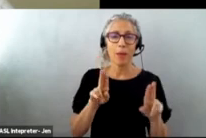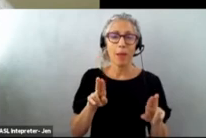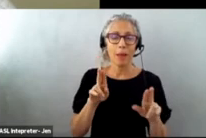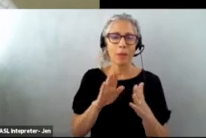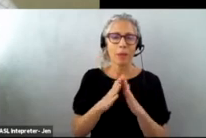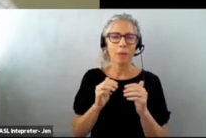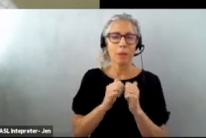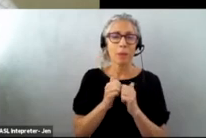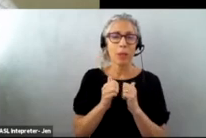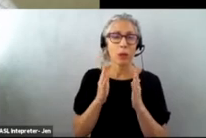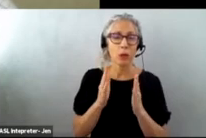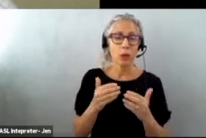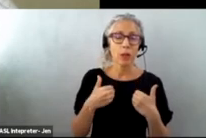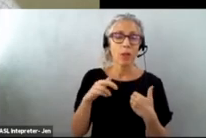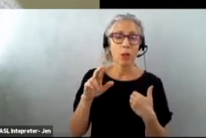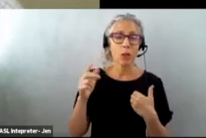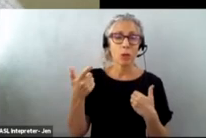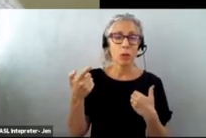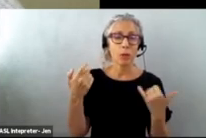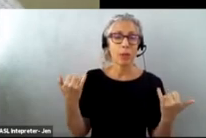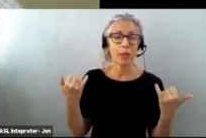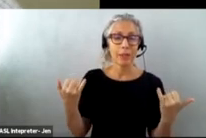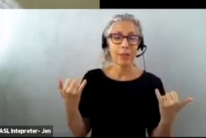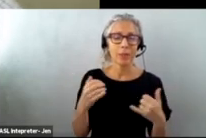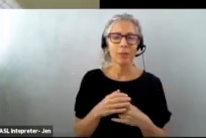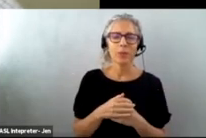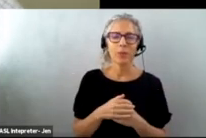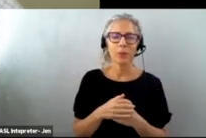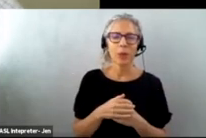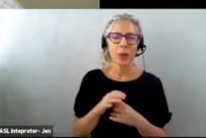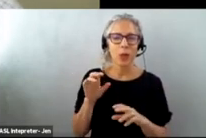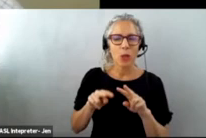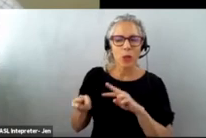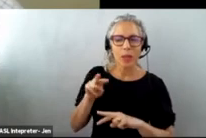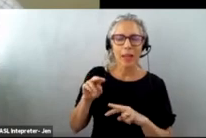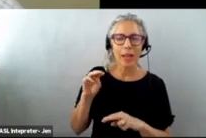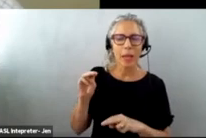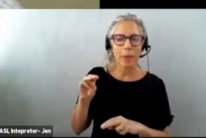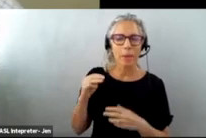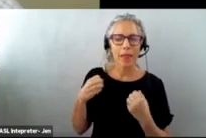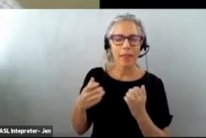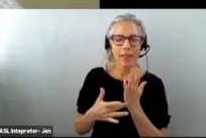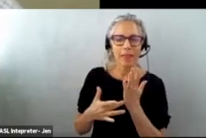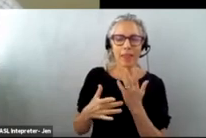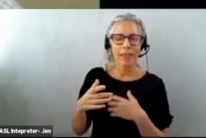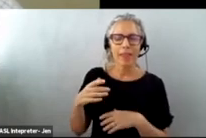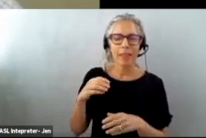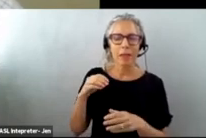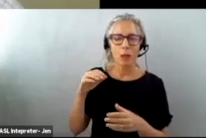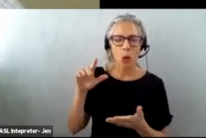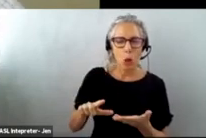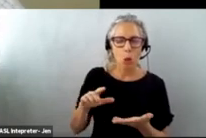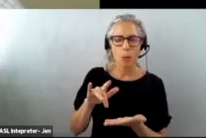competitors, there is an R21 right now that is looking at mHealth technologies in low and middle income